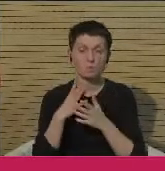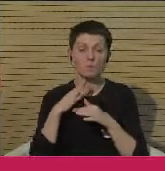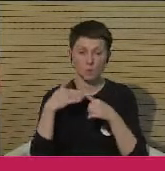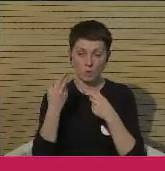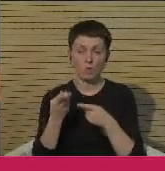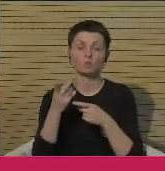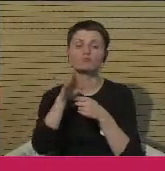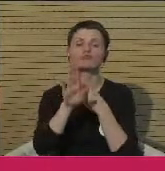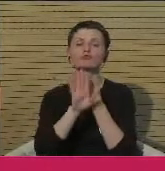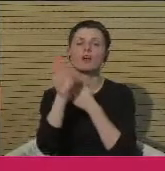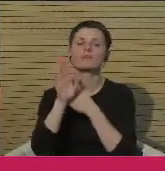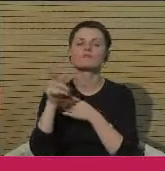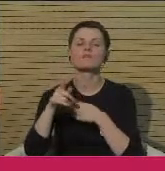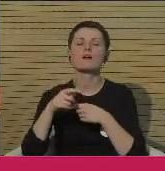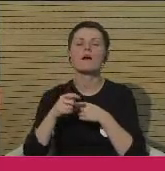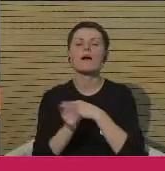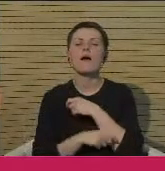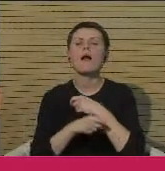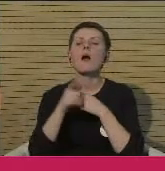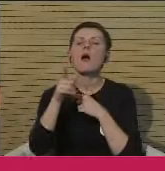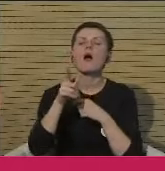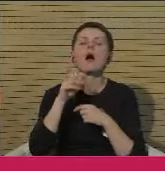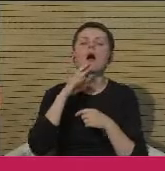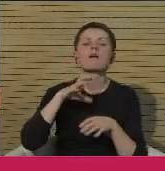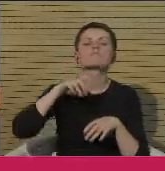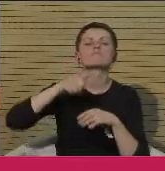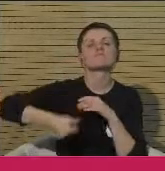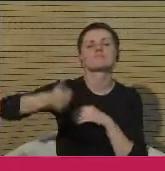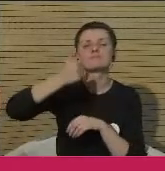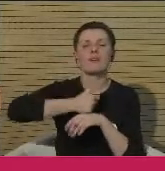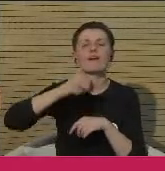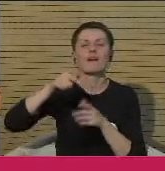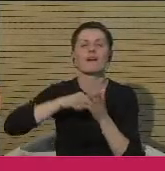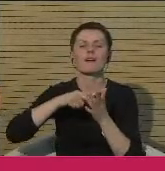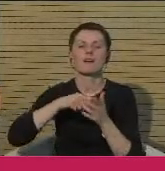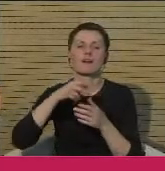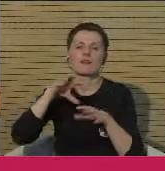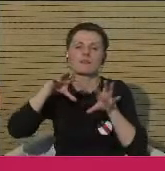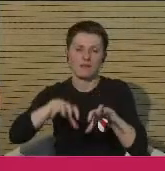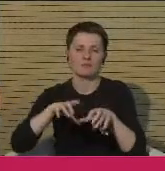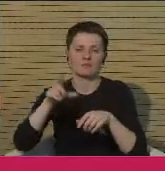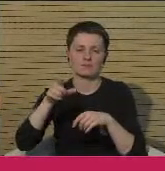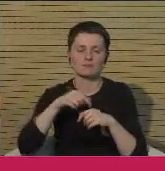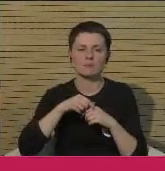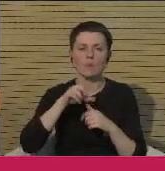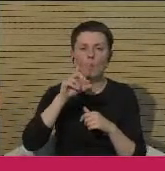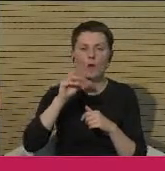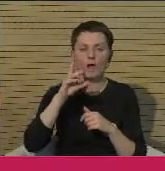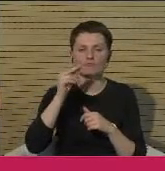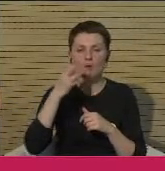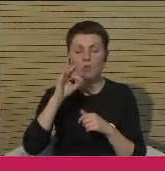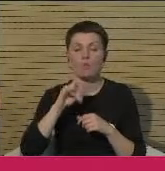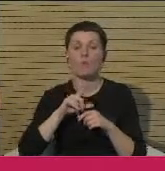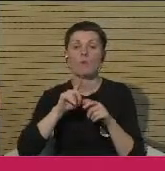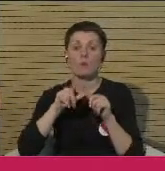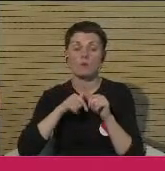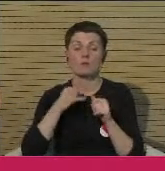of reset, redesign of a relation with Belarus and Russia. However,